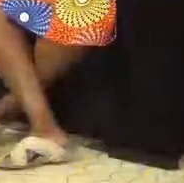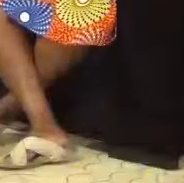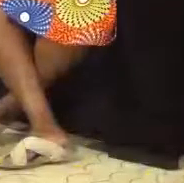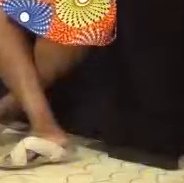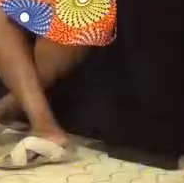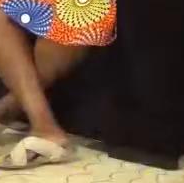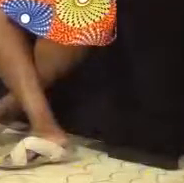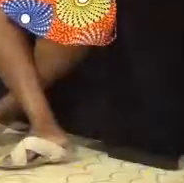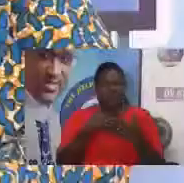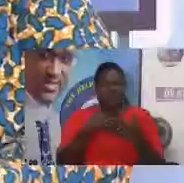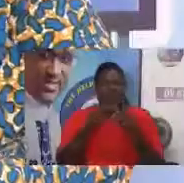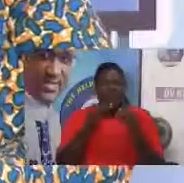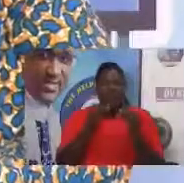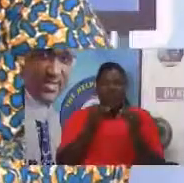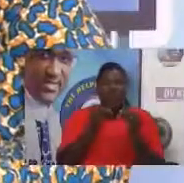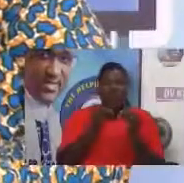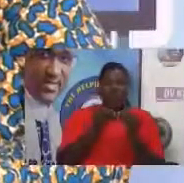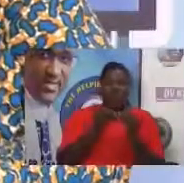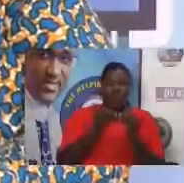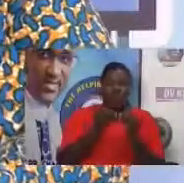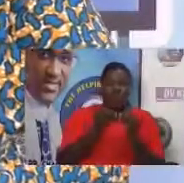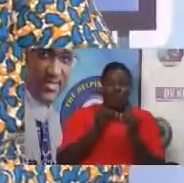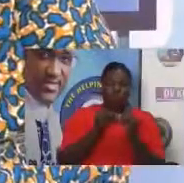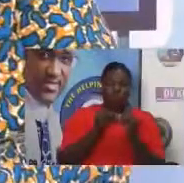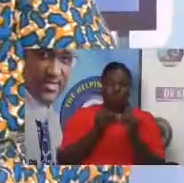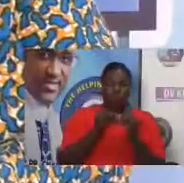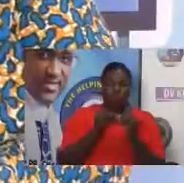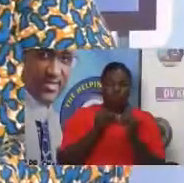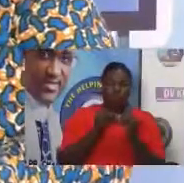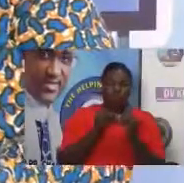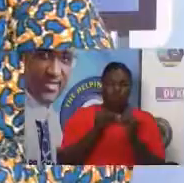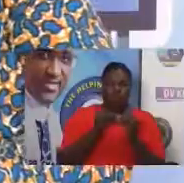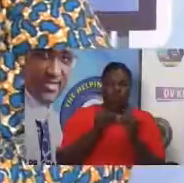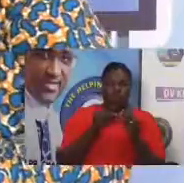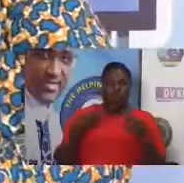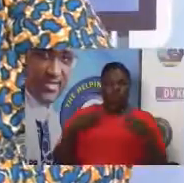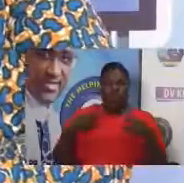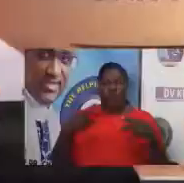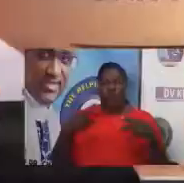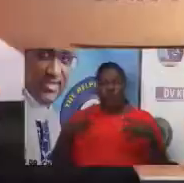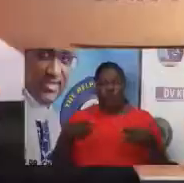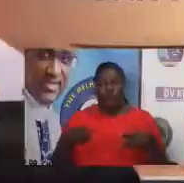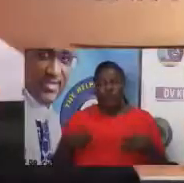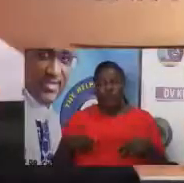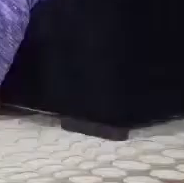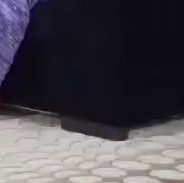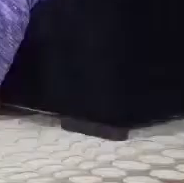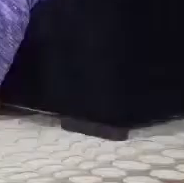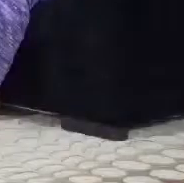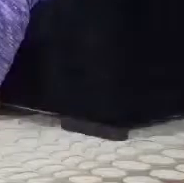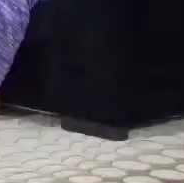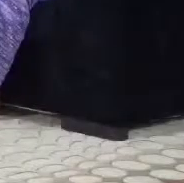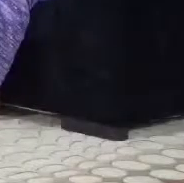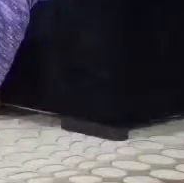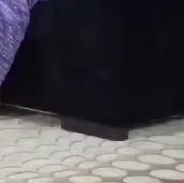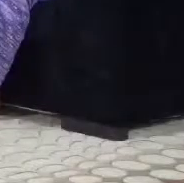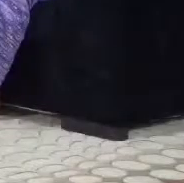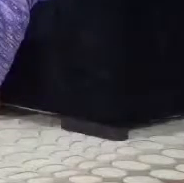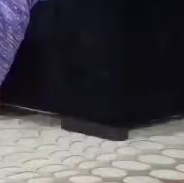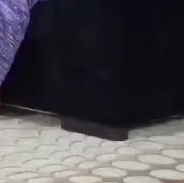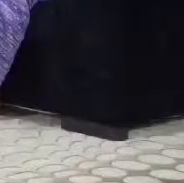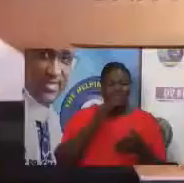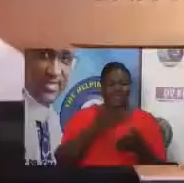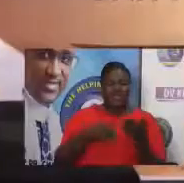show, I feel more heard. I feel more visible. I feel like somebody is speaking my